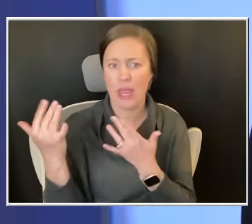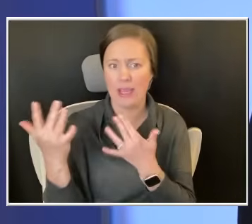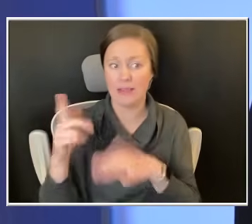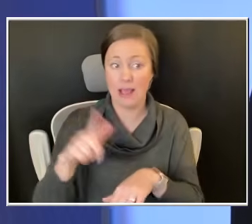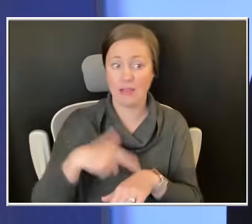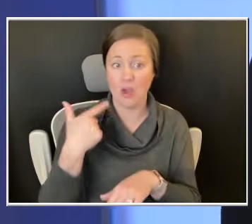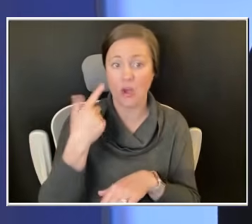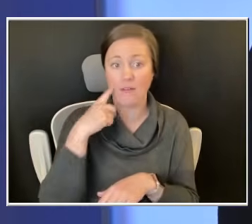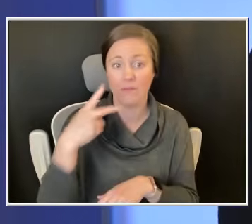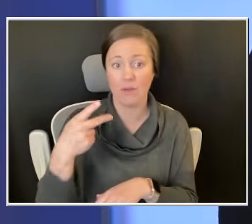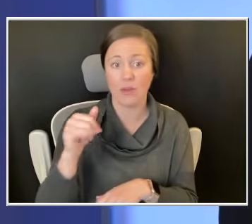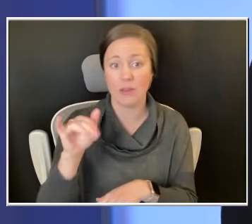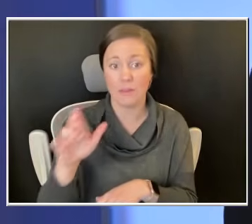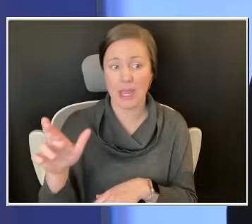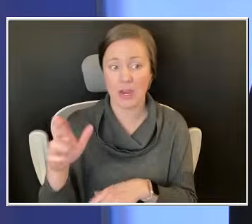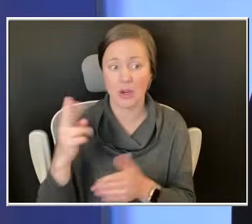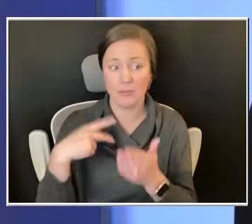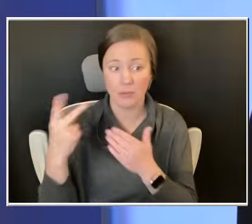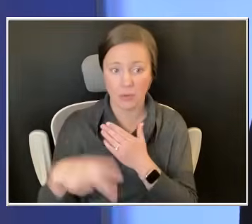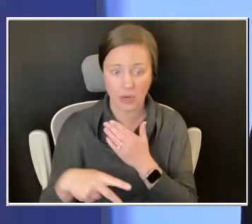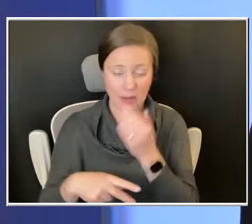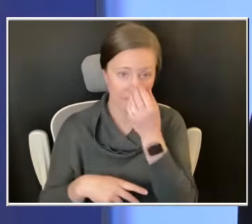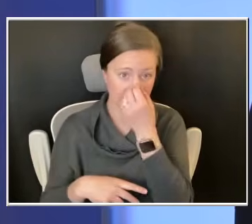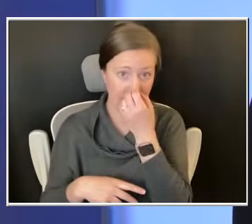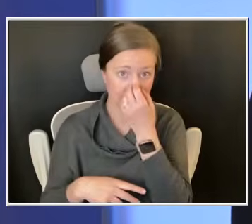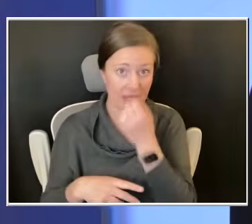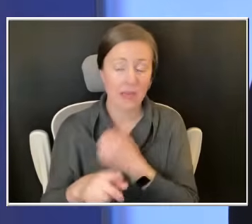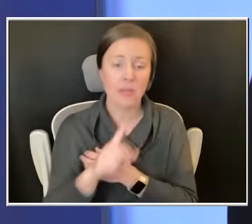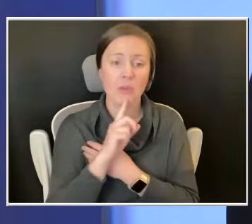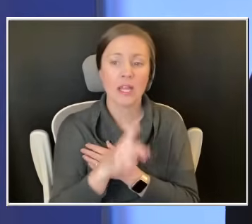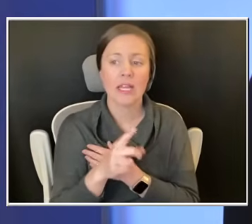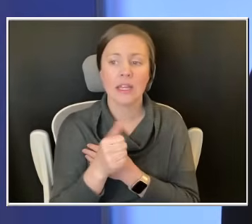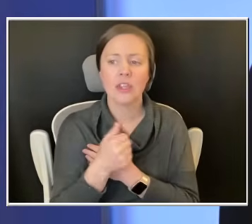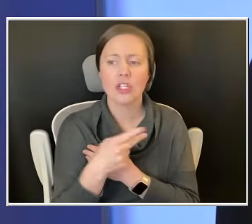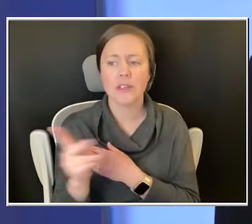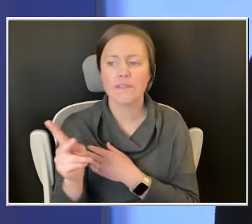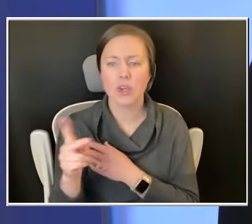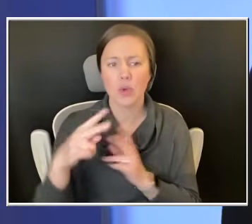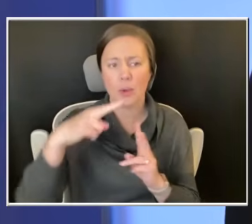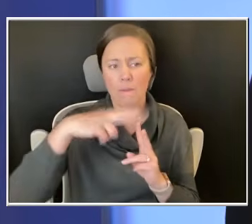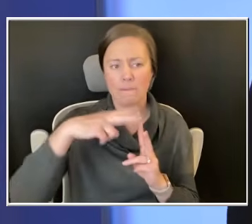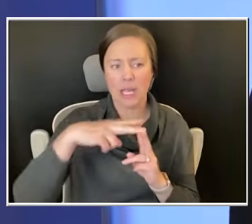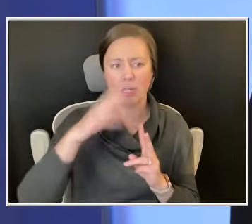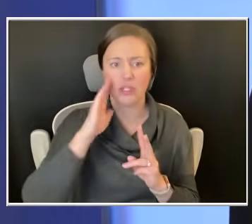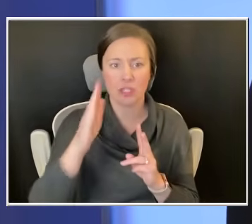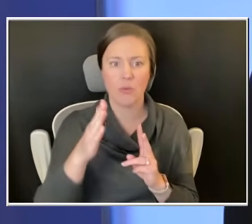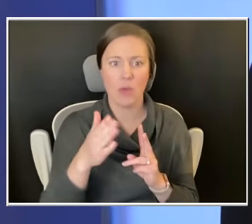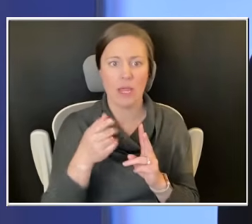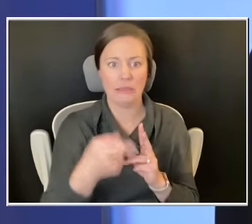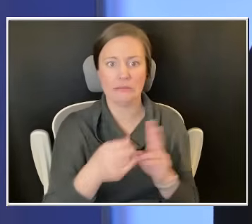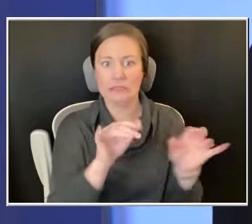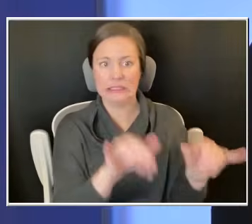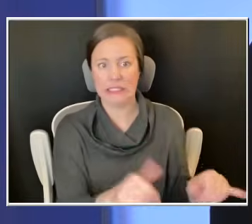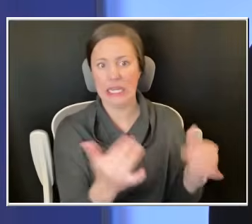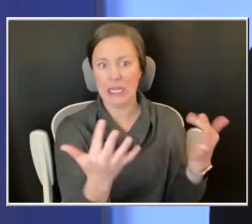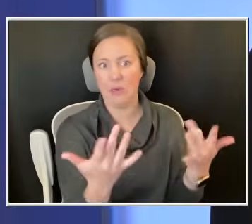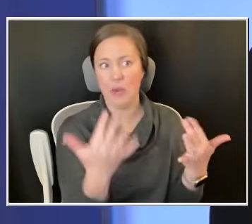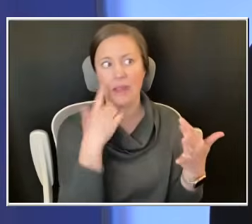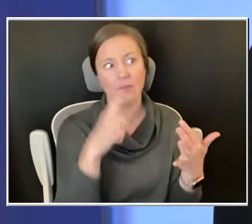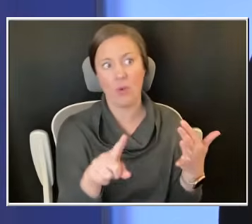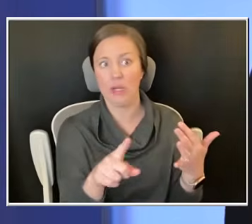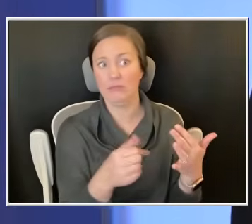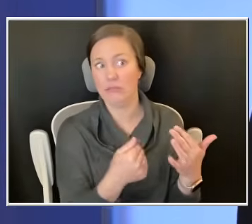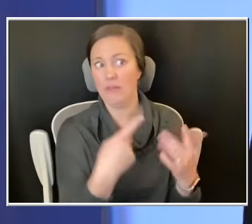paired program. There is a few pairs that have sat in there for some months, but